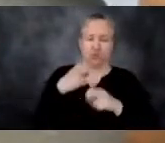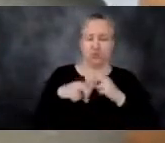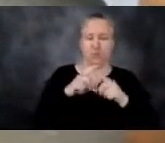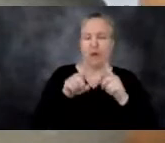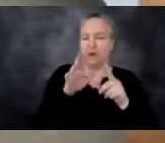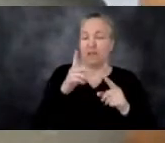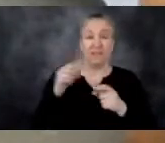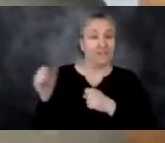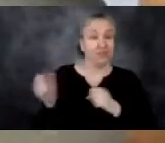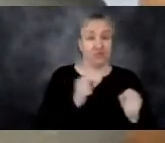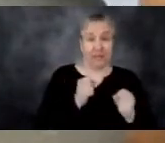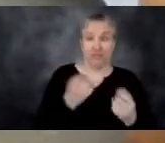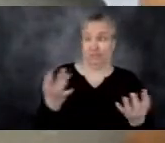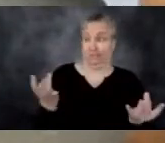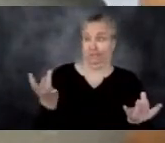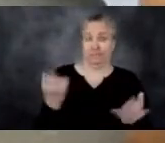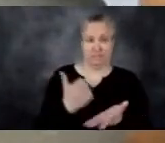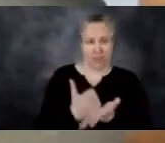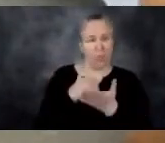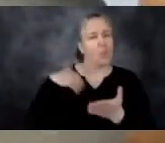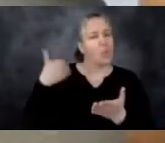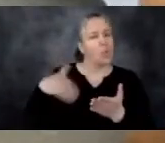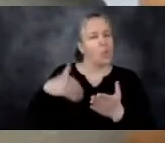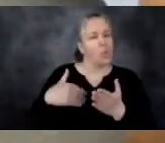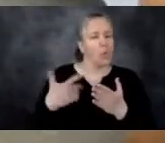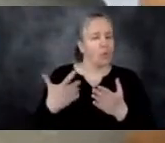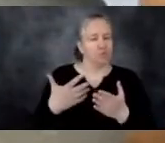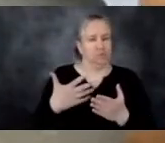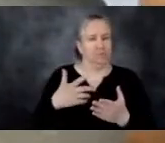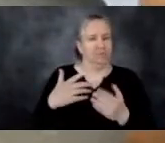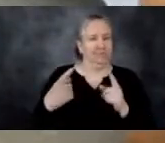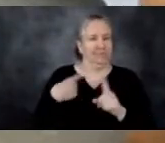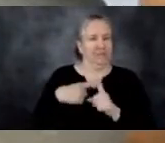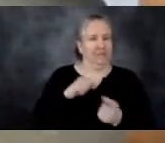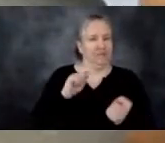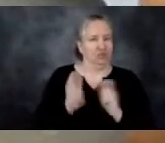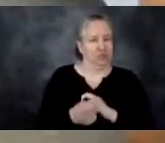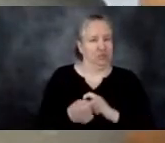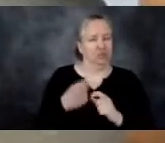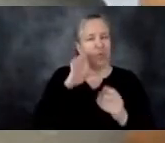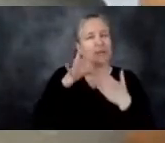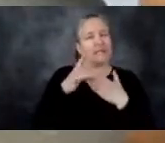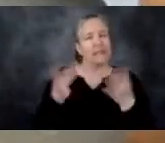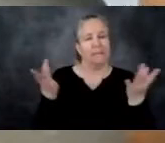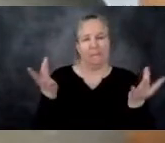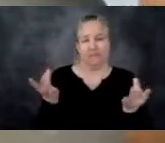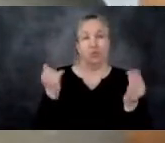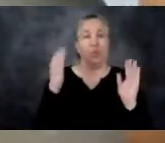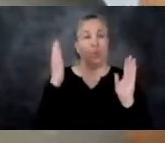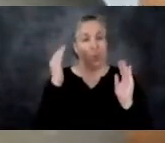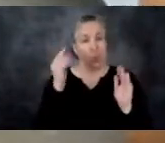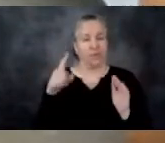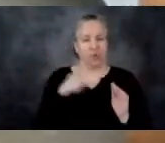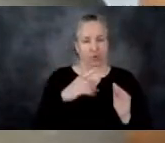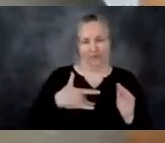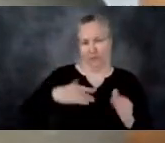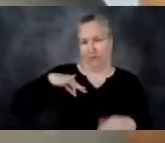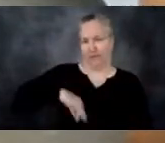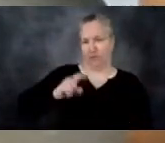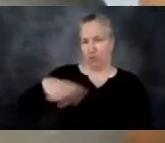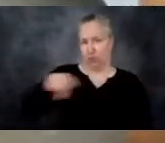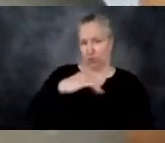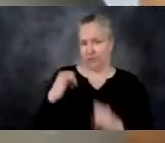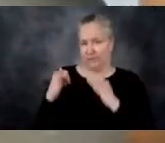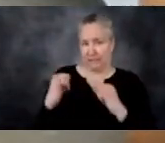strategy has been life-changing for me, and it's really simple. So I'm going to lead you through it, and I hope that it's something that you can find really beneficial for